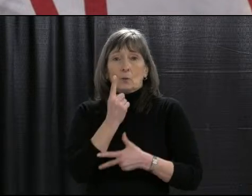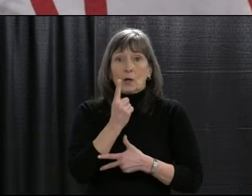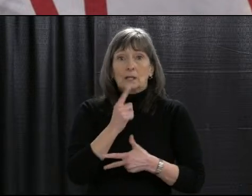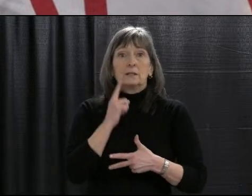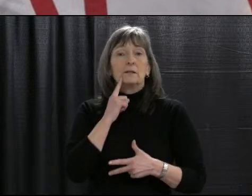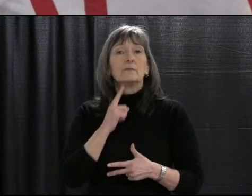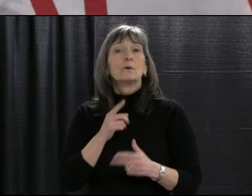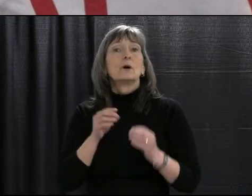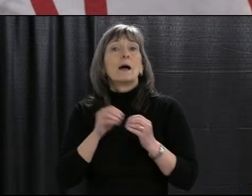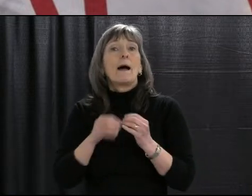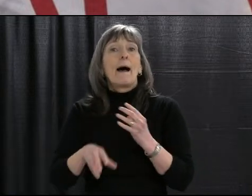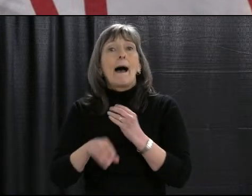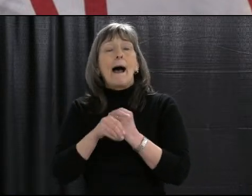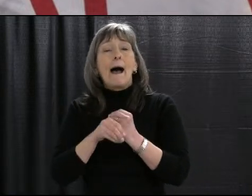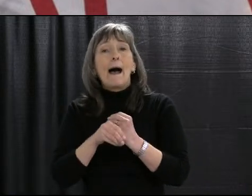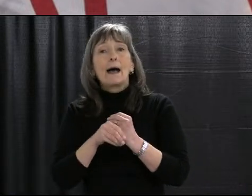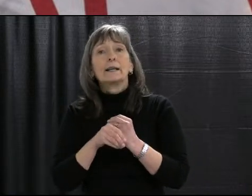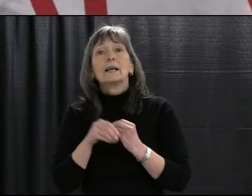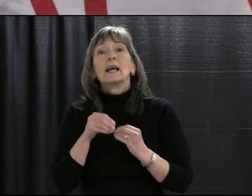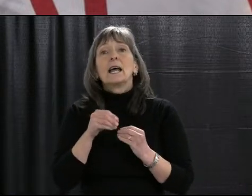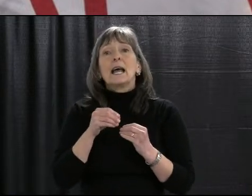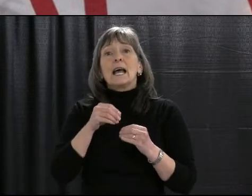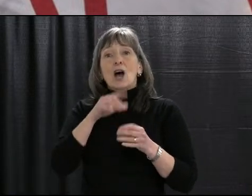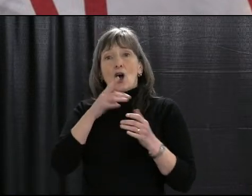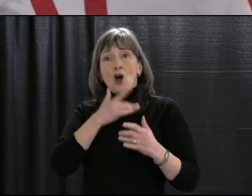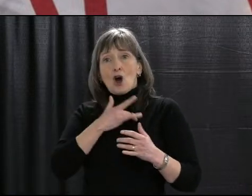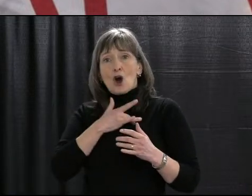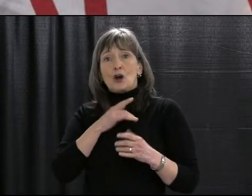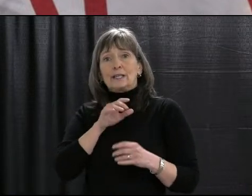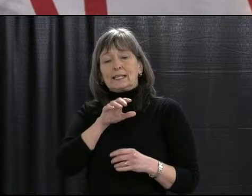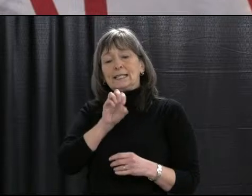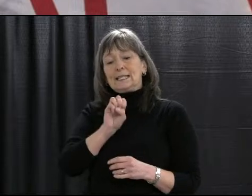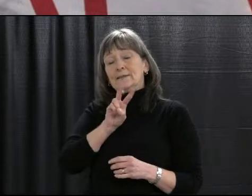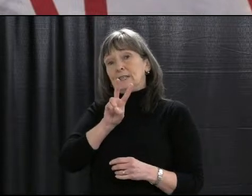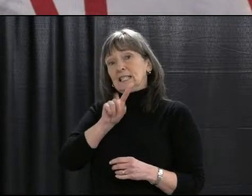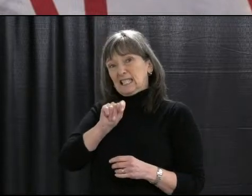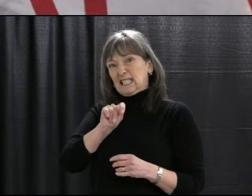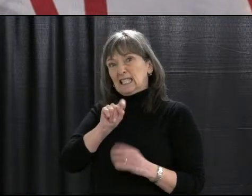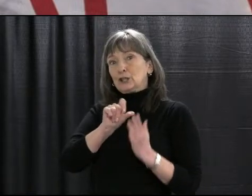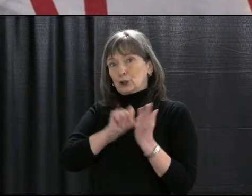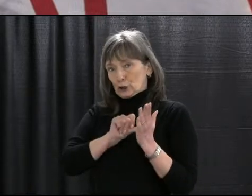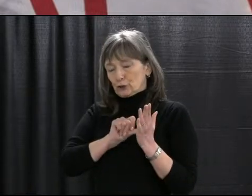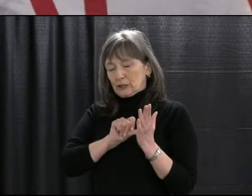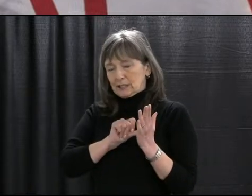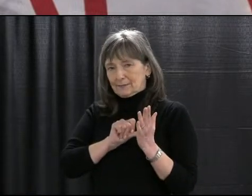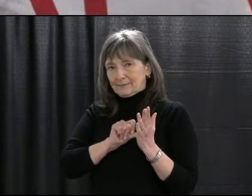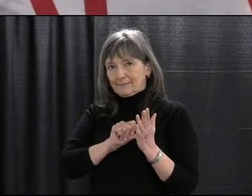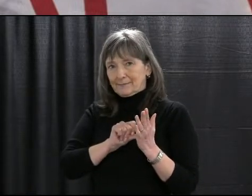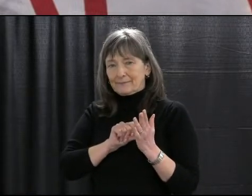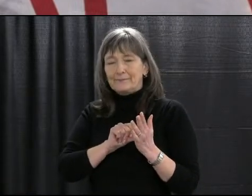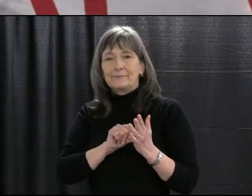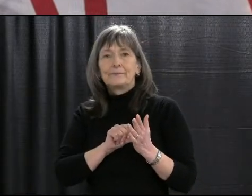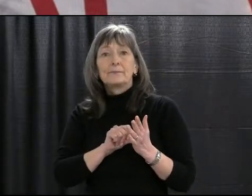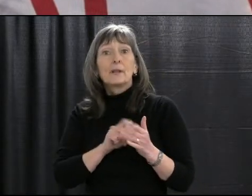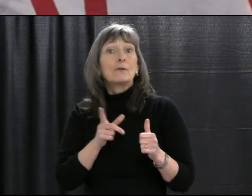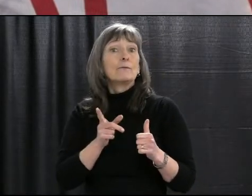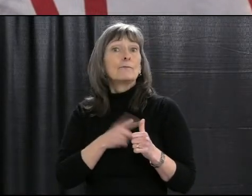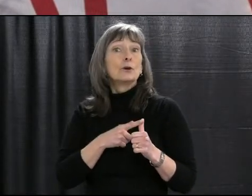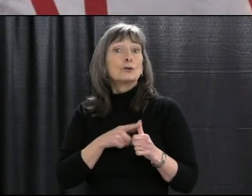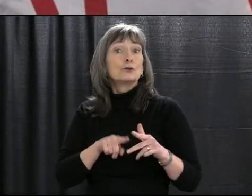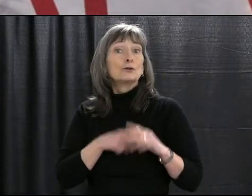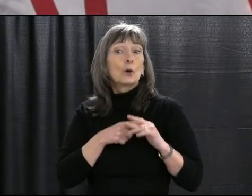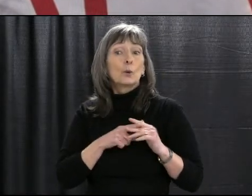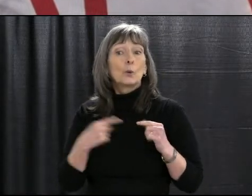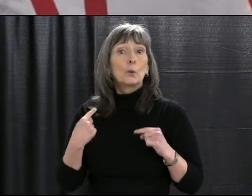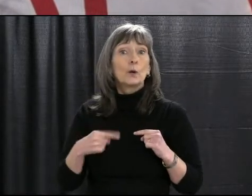endovascular thrombectomy, also known as EVT. First introduced in the province